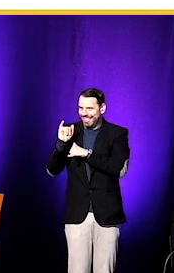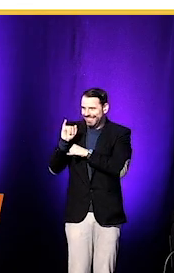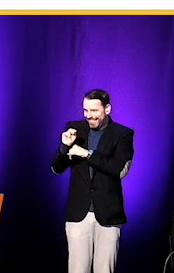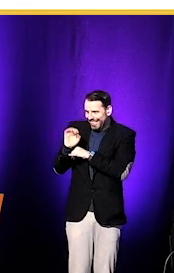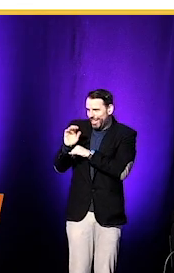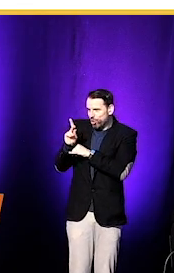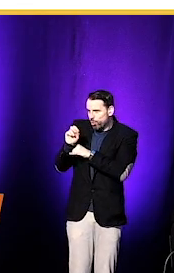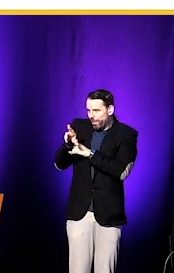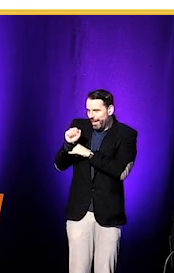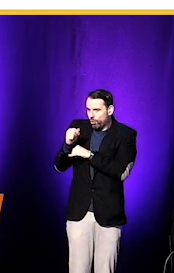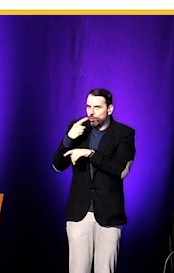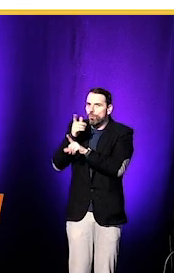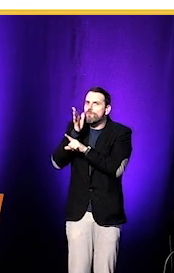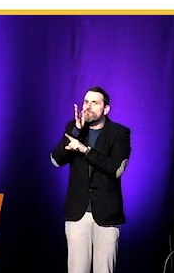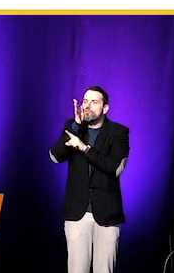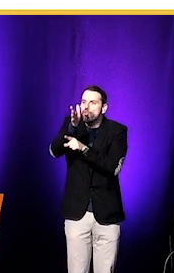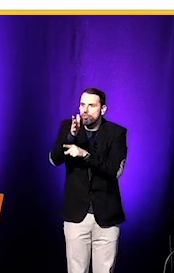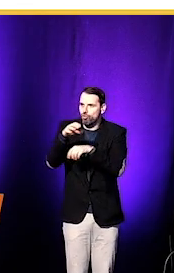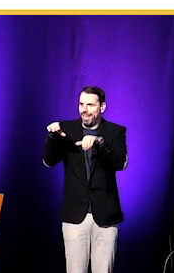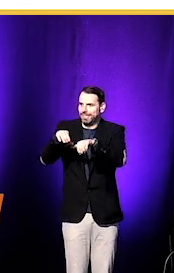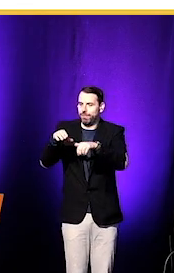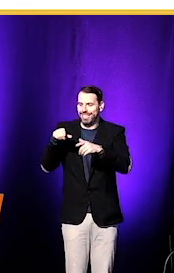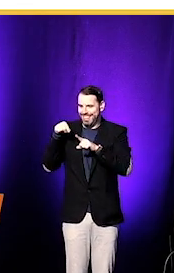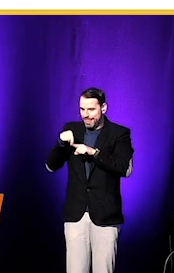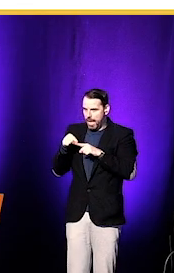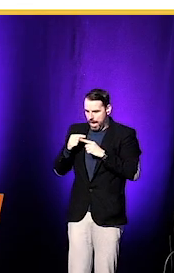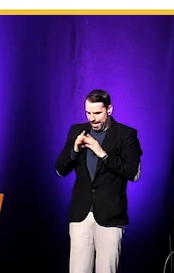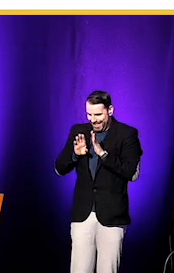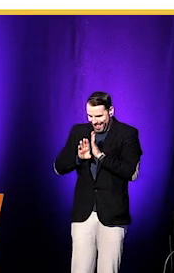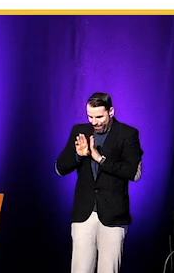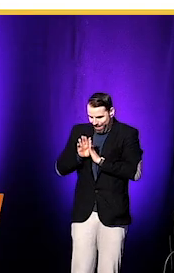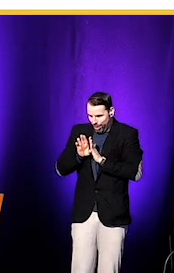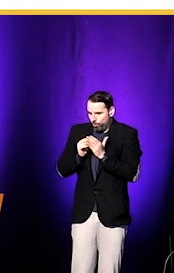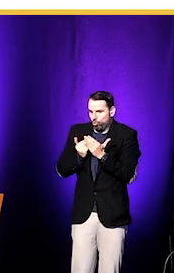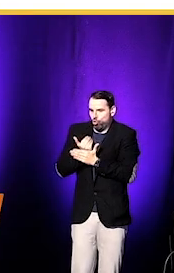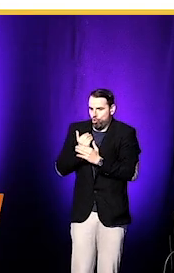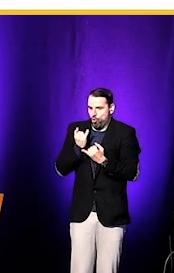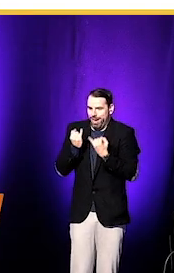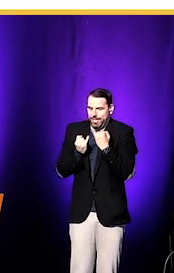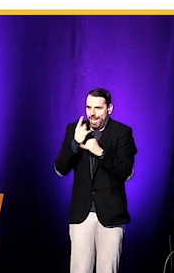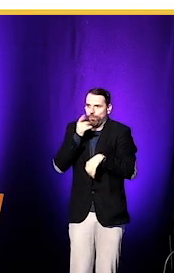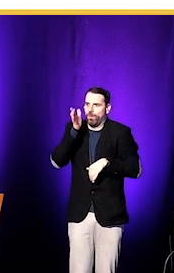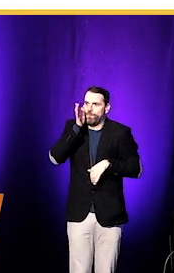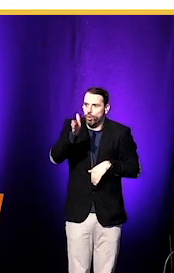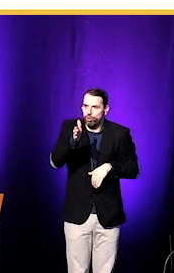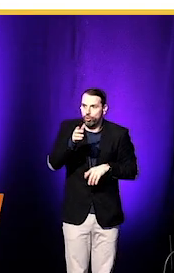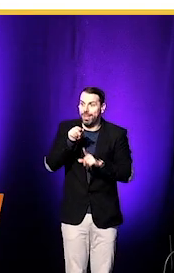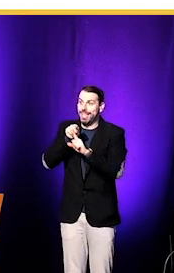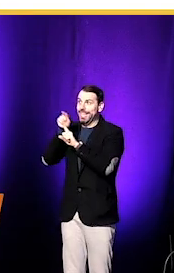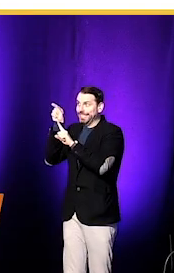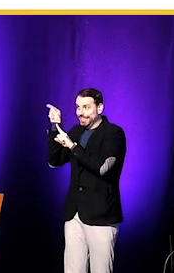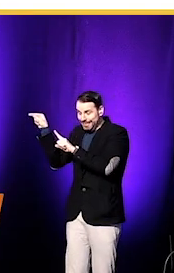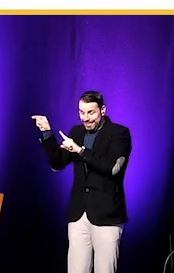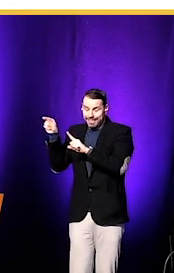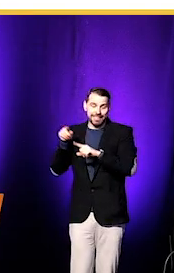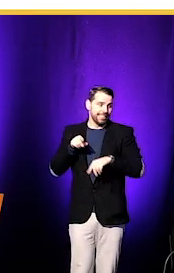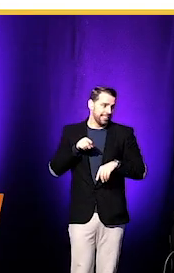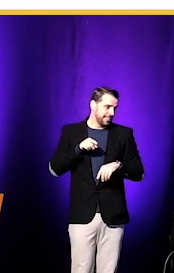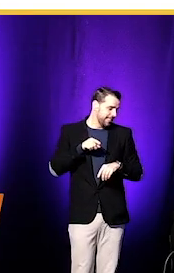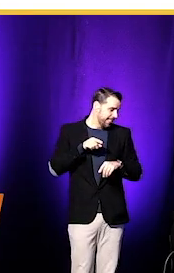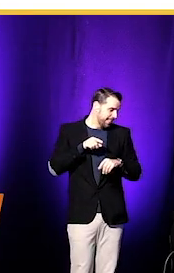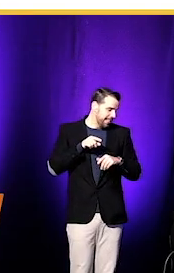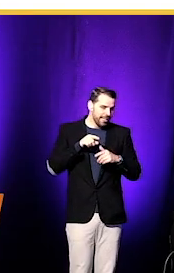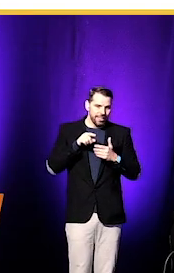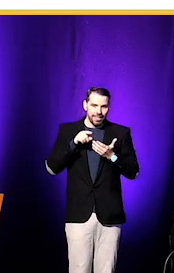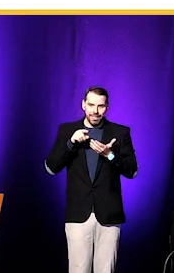future activity, playgrounds for the future. It is this proleptic orientation in part that in